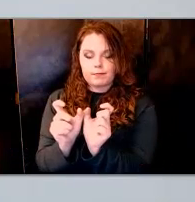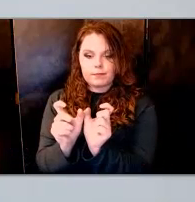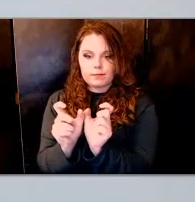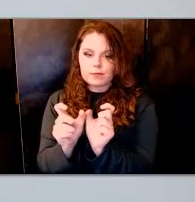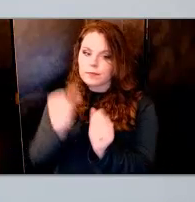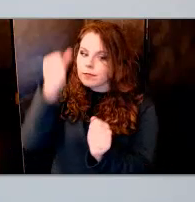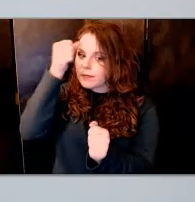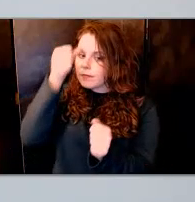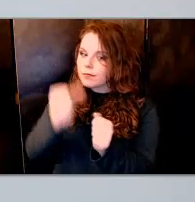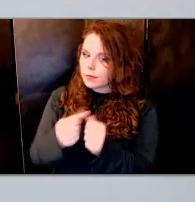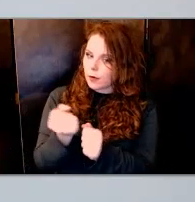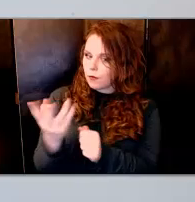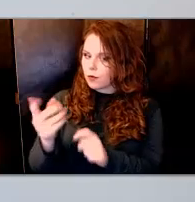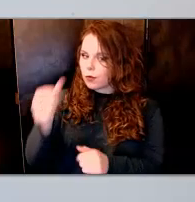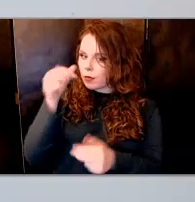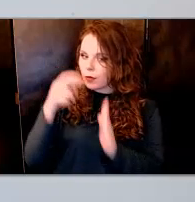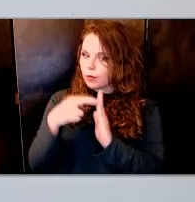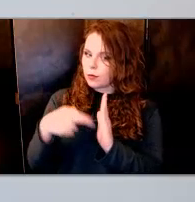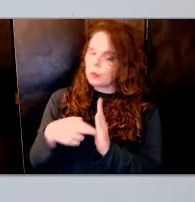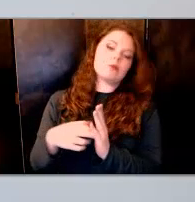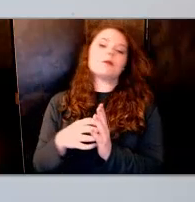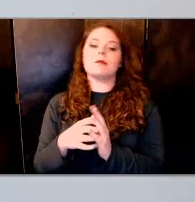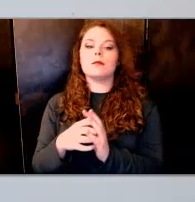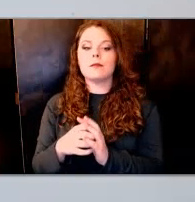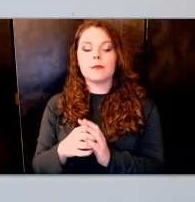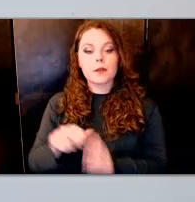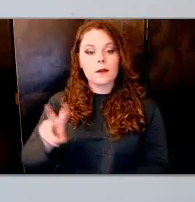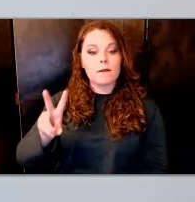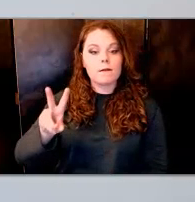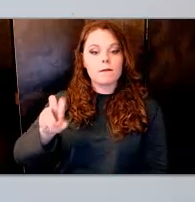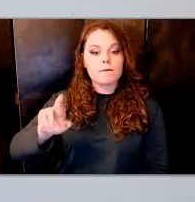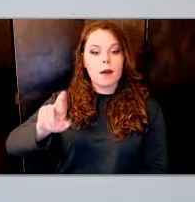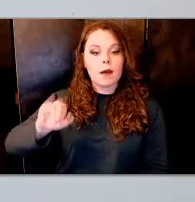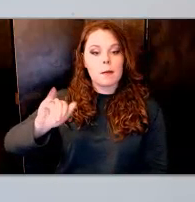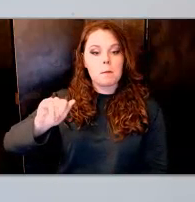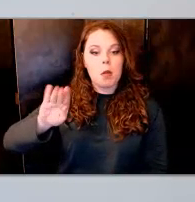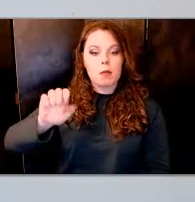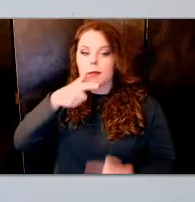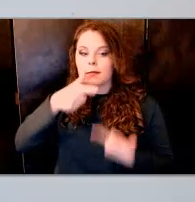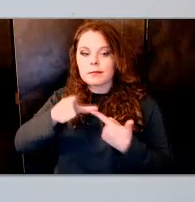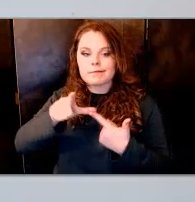one is that they have to have the same variable.